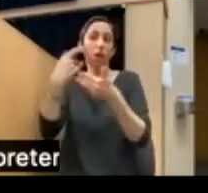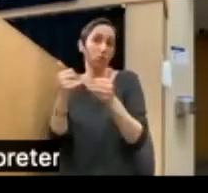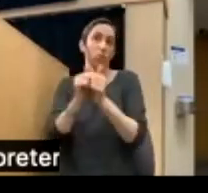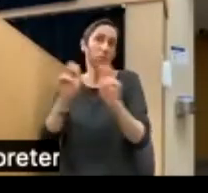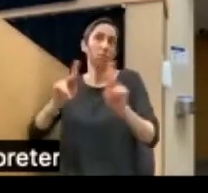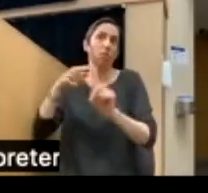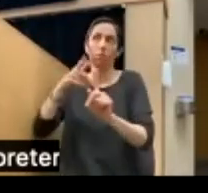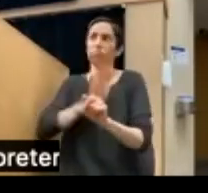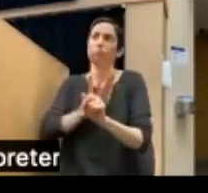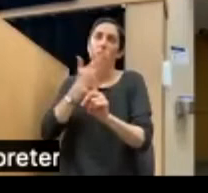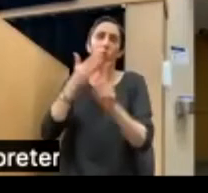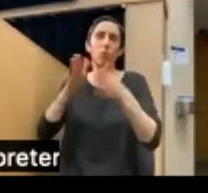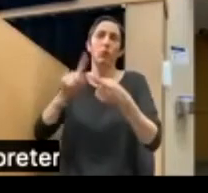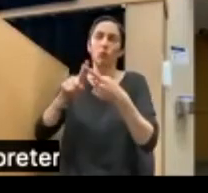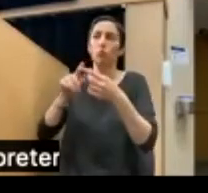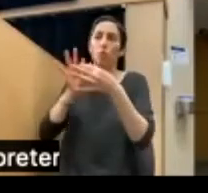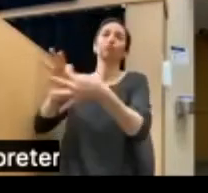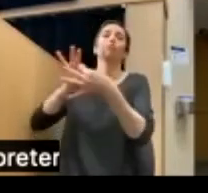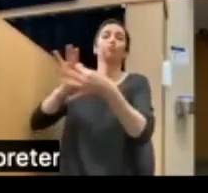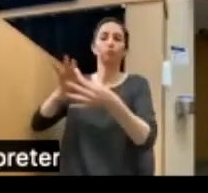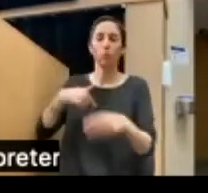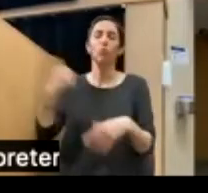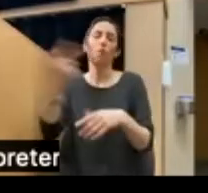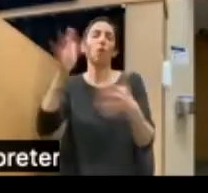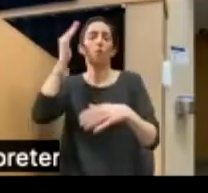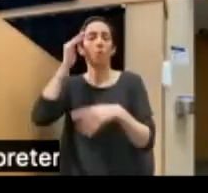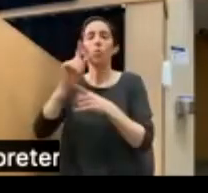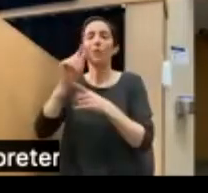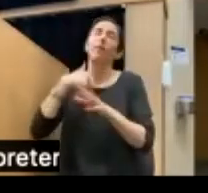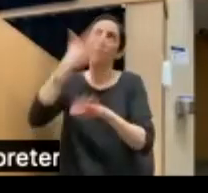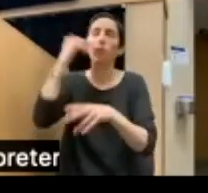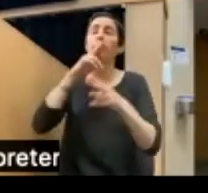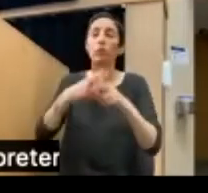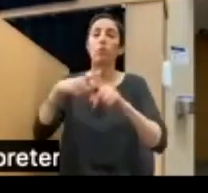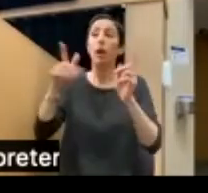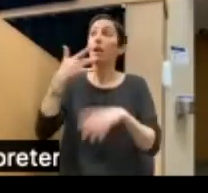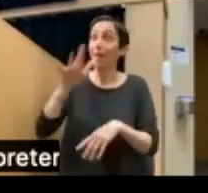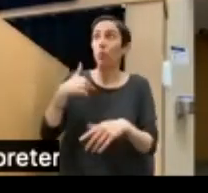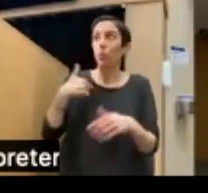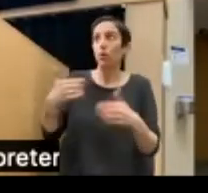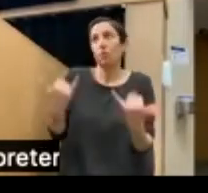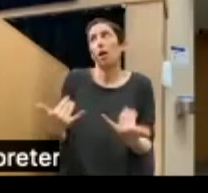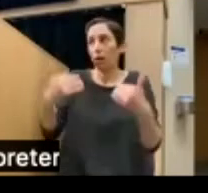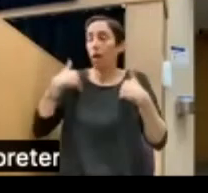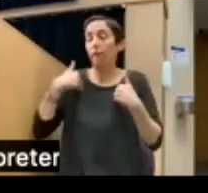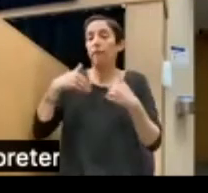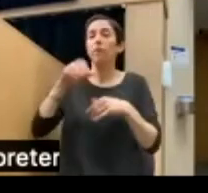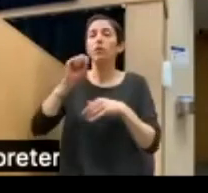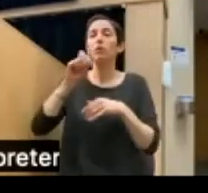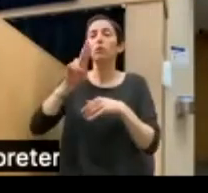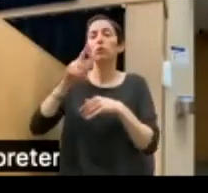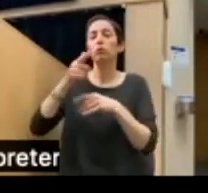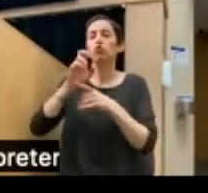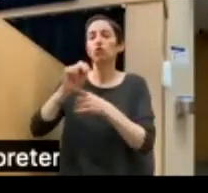of course, we all know the data. I forgot to mention this, but, you know, thank goodness we have a Surgeon General now who's talking about